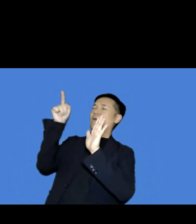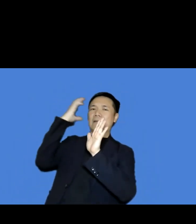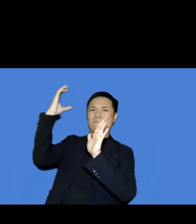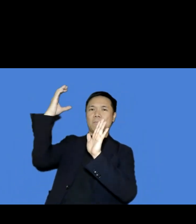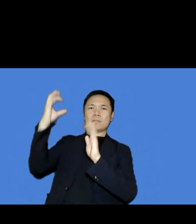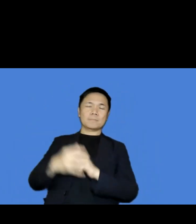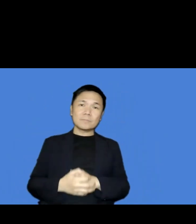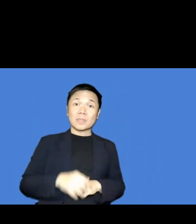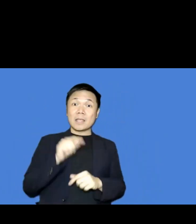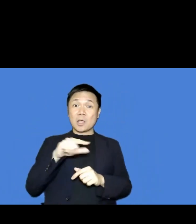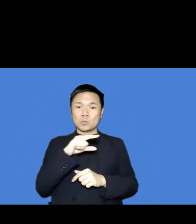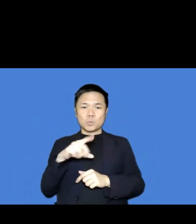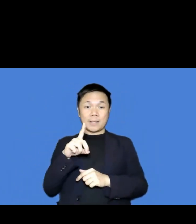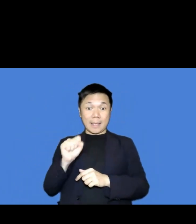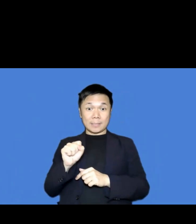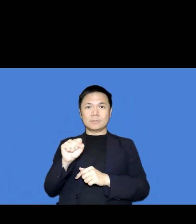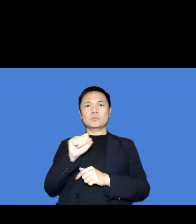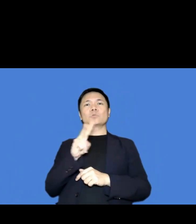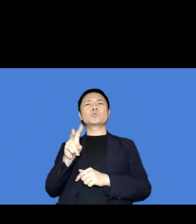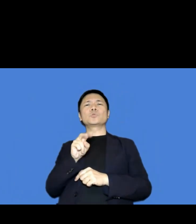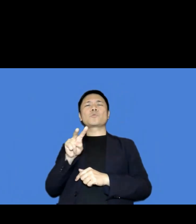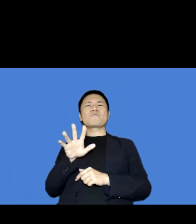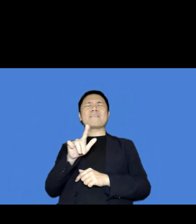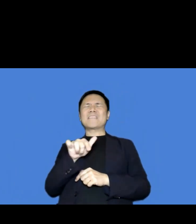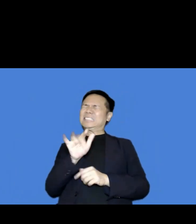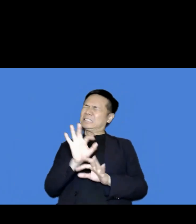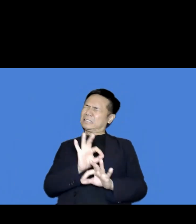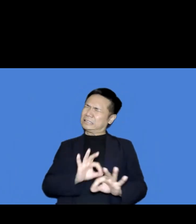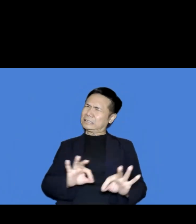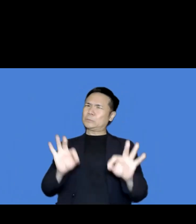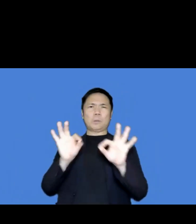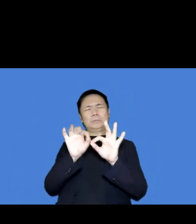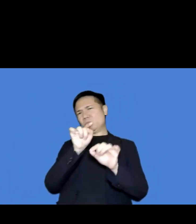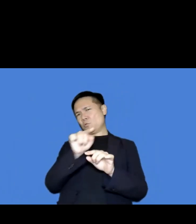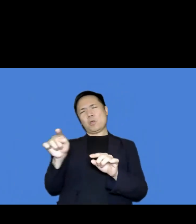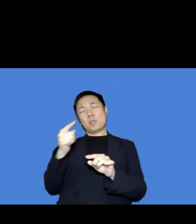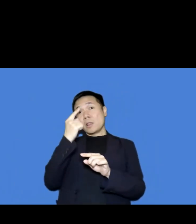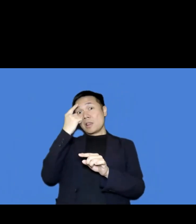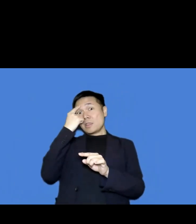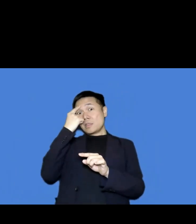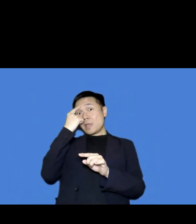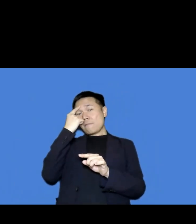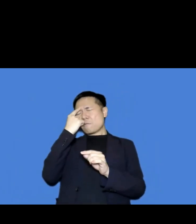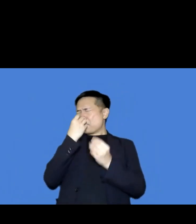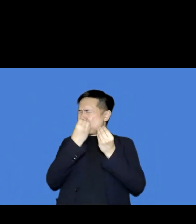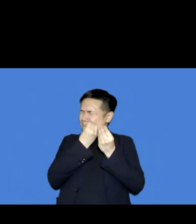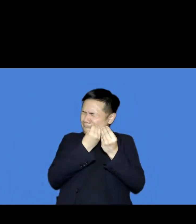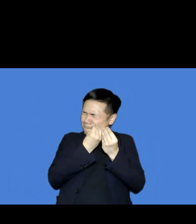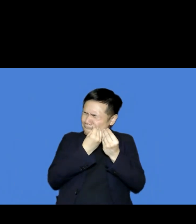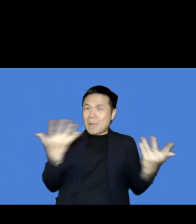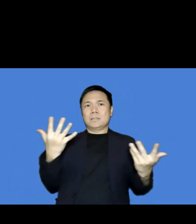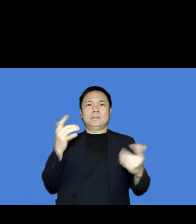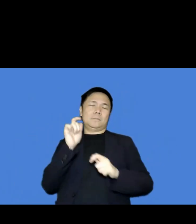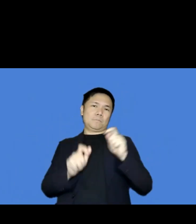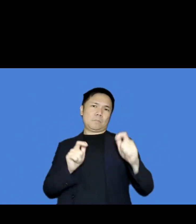a huge opportunity for us to shape the future of millions of people with disabilities who are